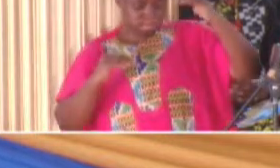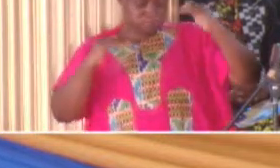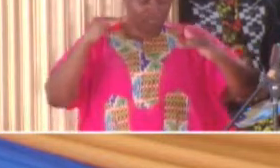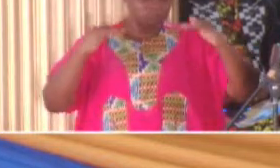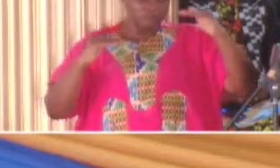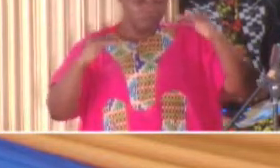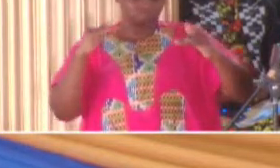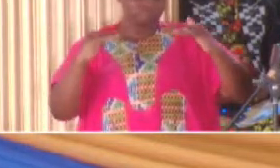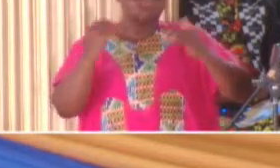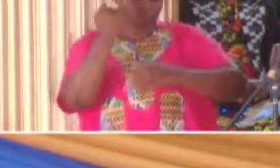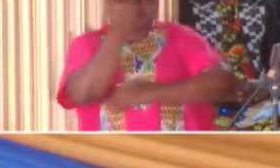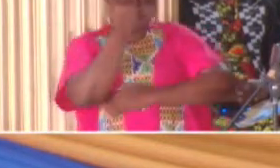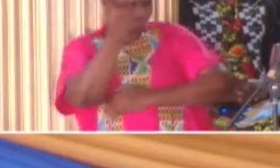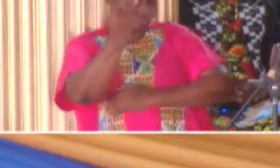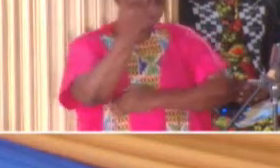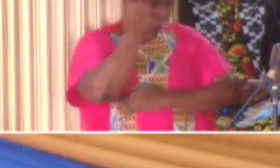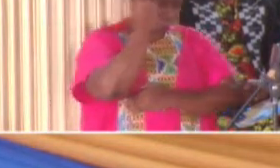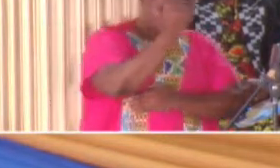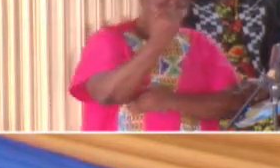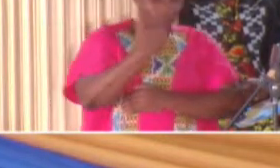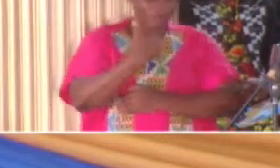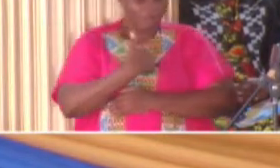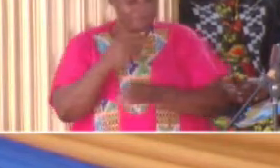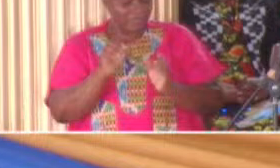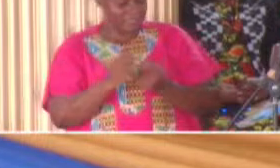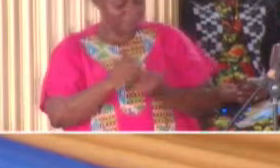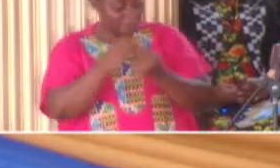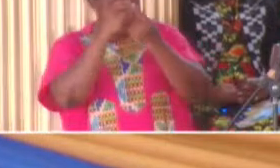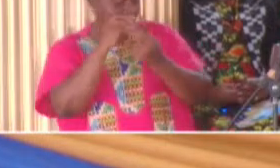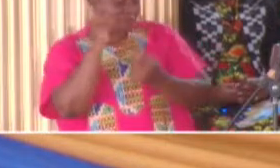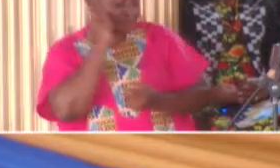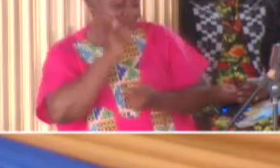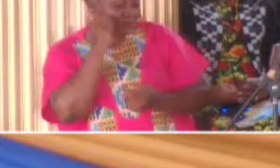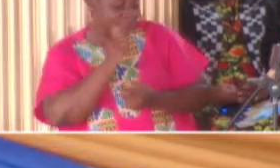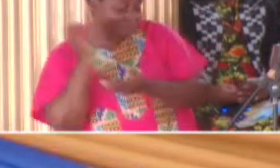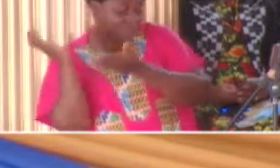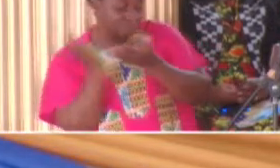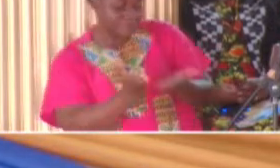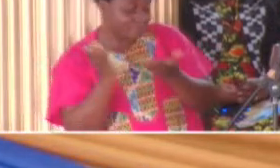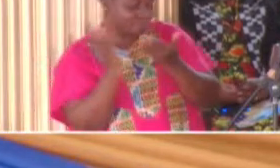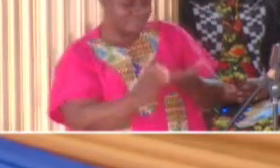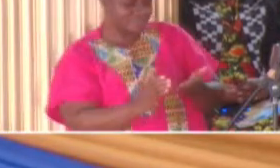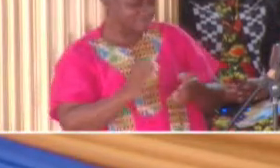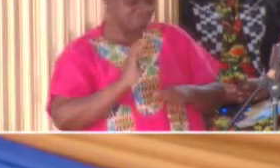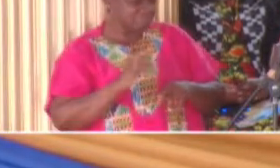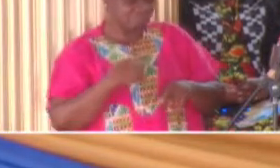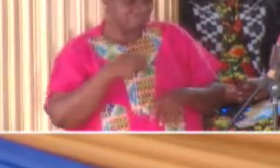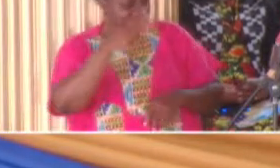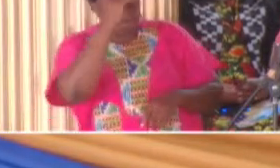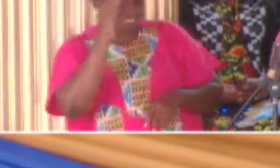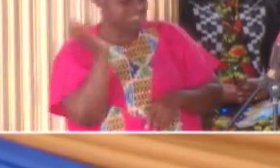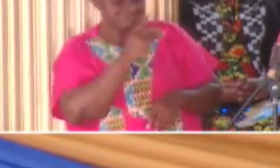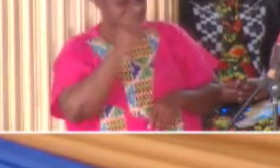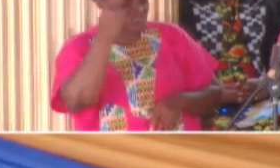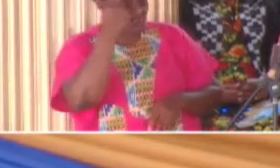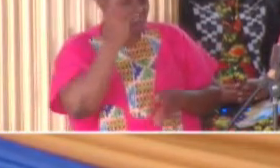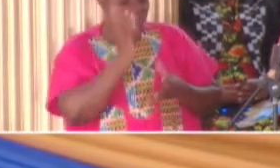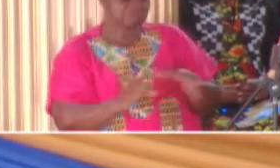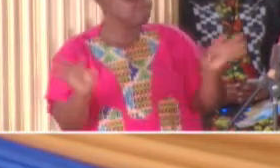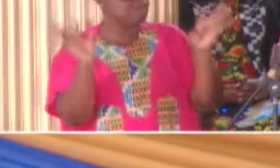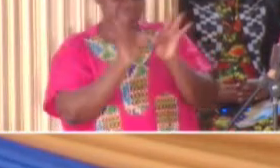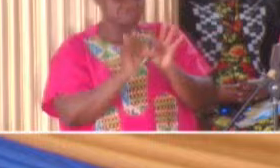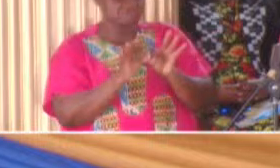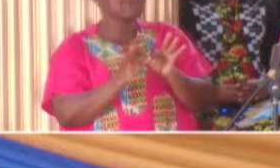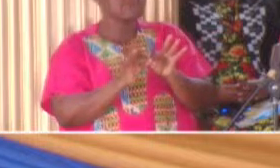the perspectives that especially females bring on board, men have not even thought about it. It's very important